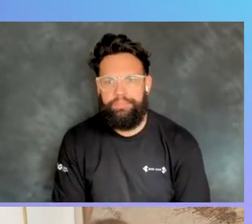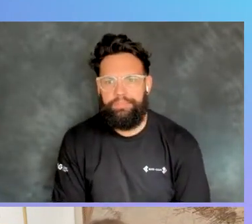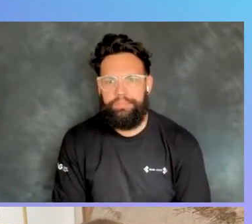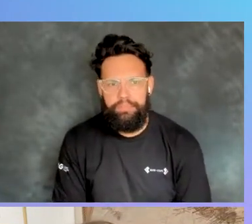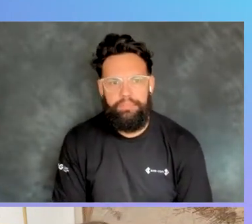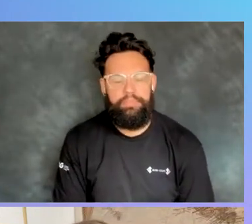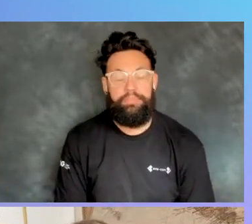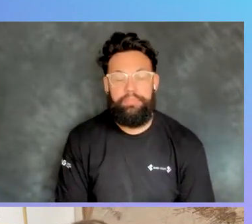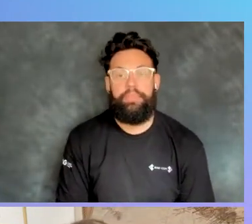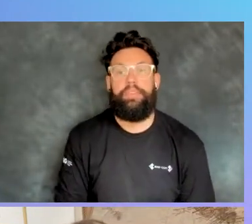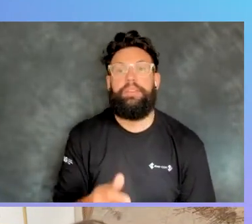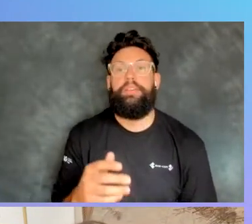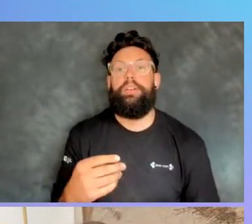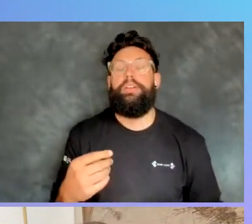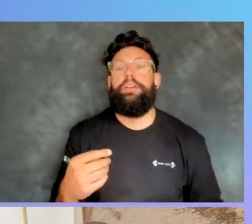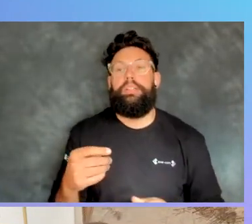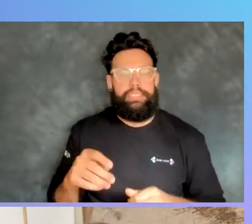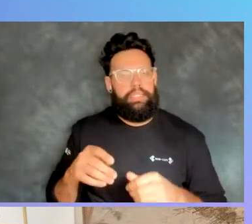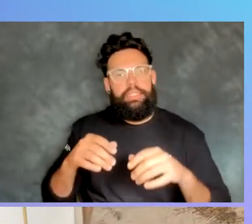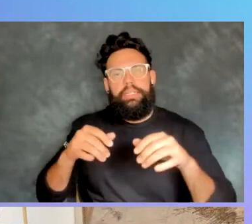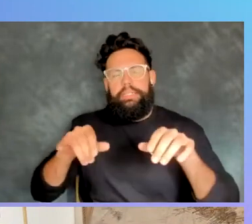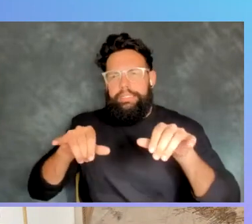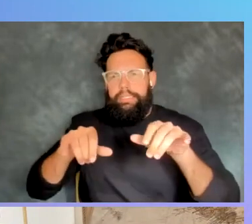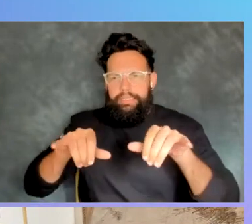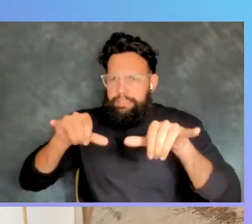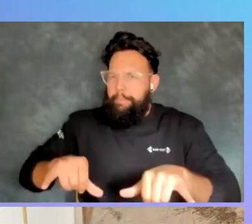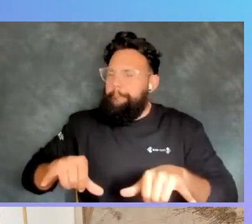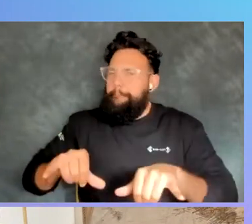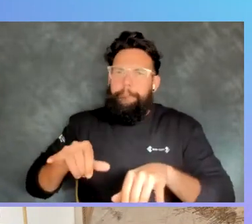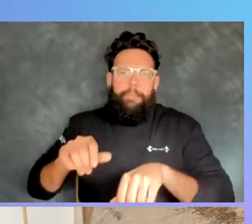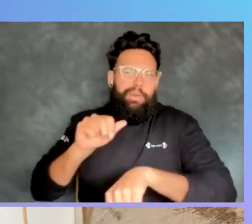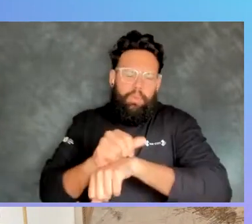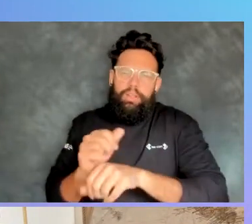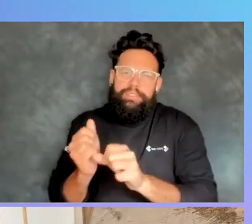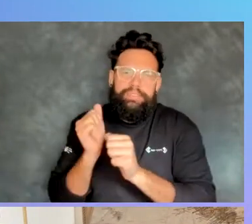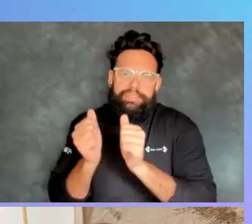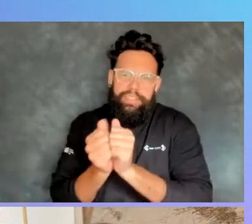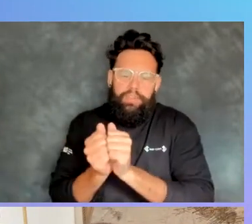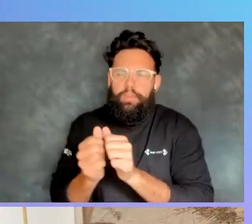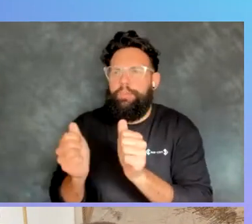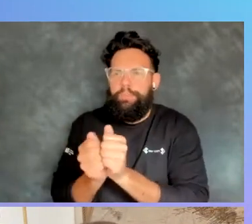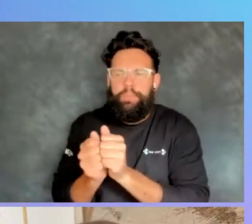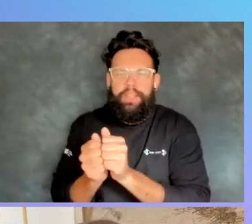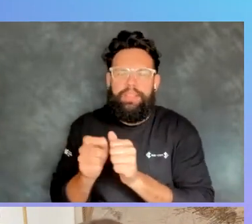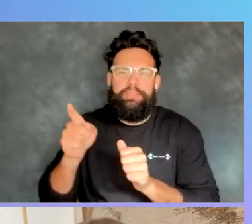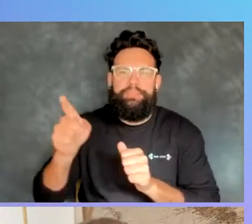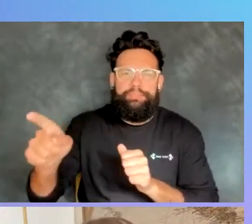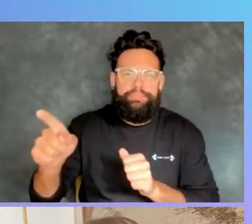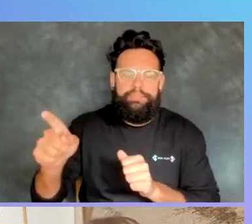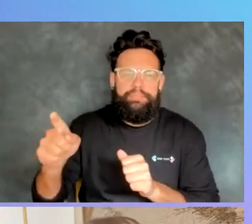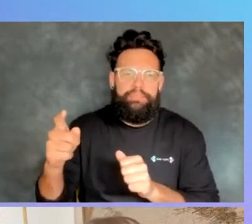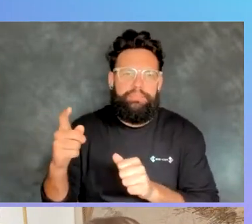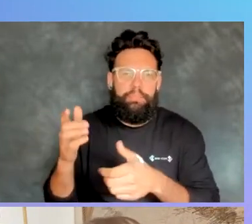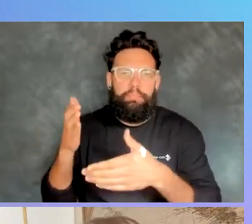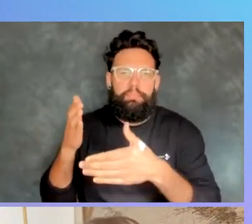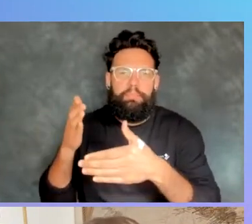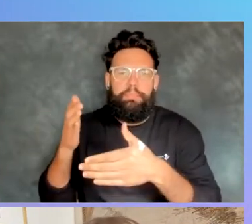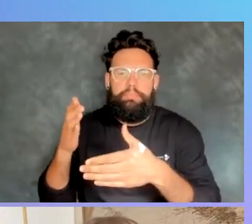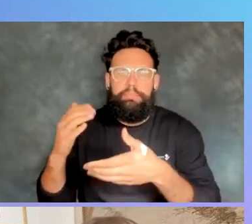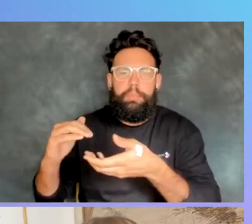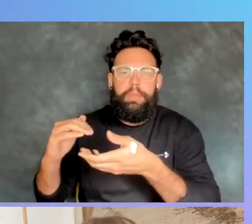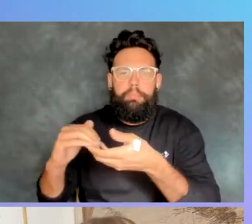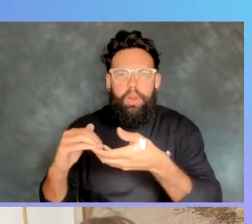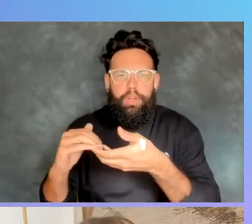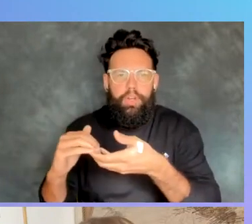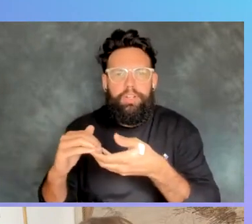So we further partnered with the Andrew High School Braille and Talking Book Library to make a system of all the individual symbols